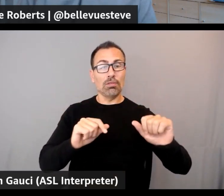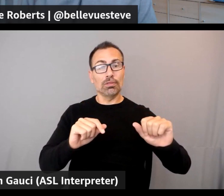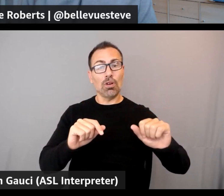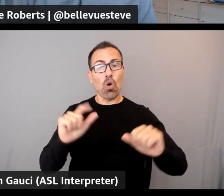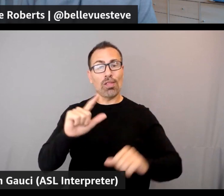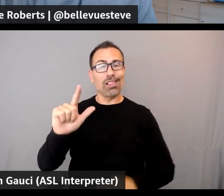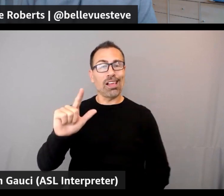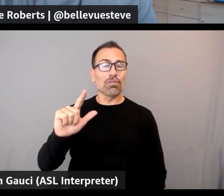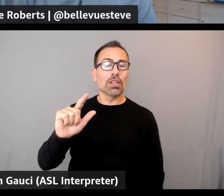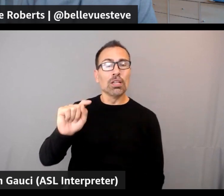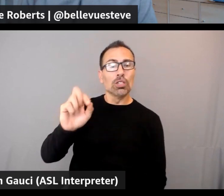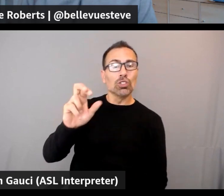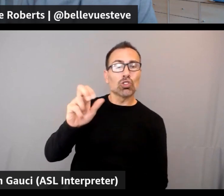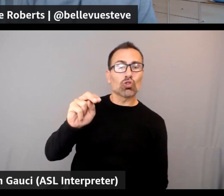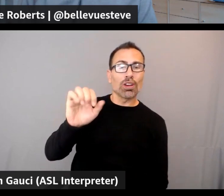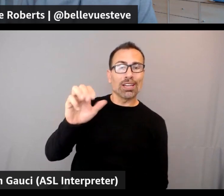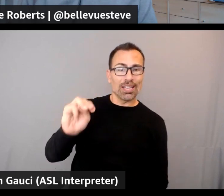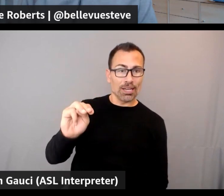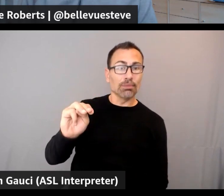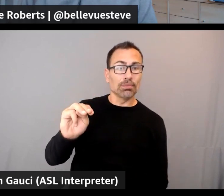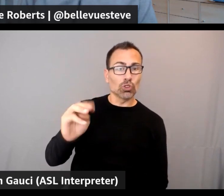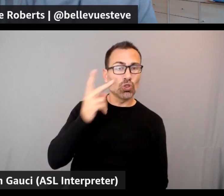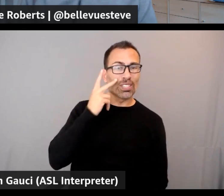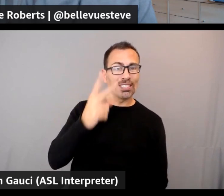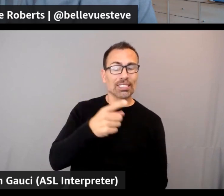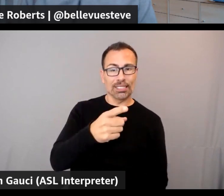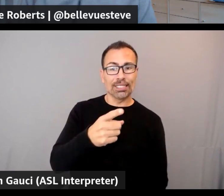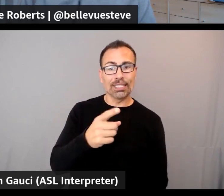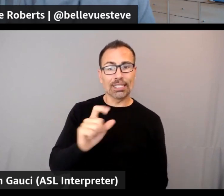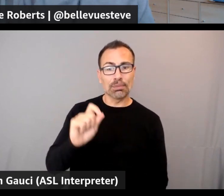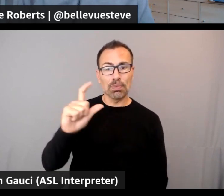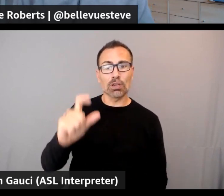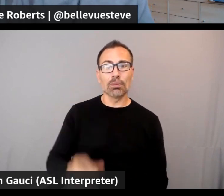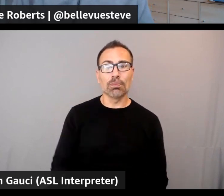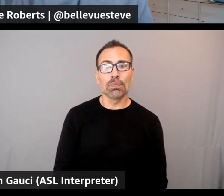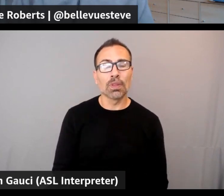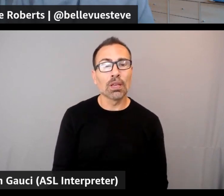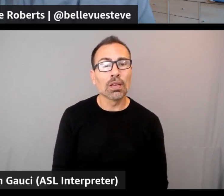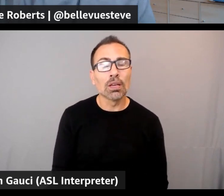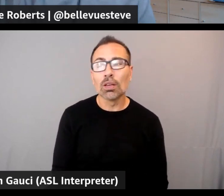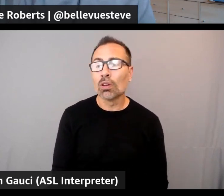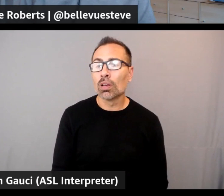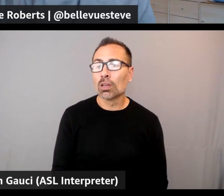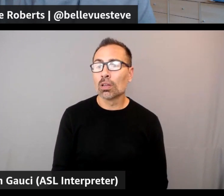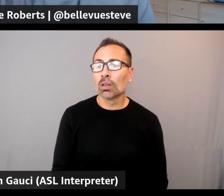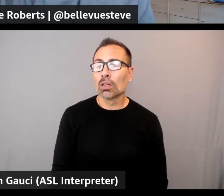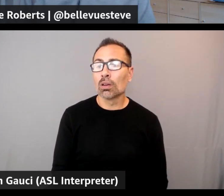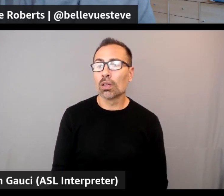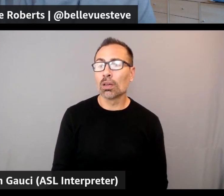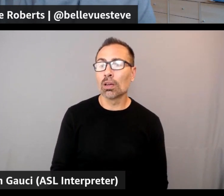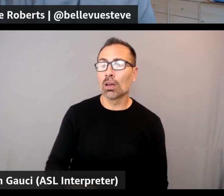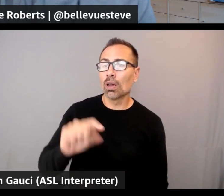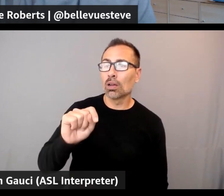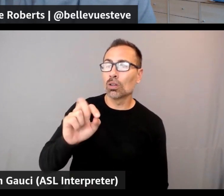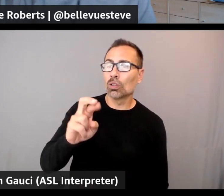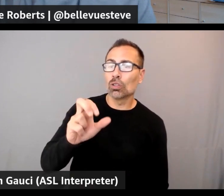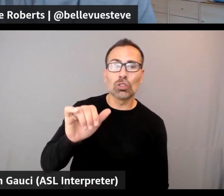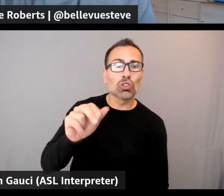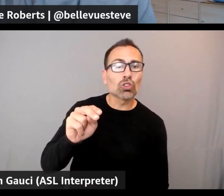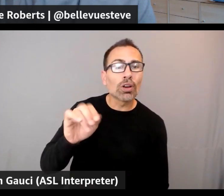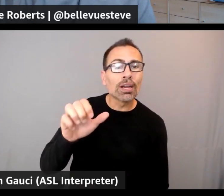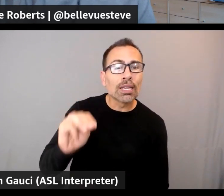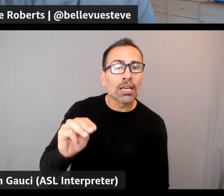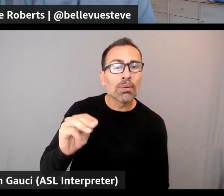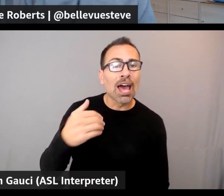4x this. Yeah. Wow. Now the train, each one of this Tranium sits on a card. This